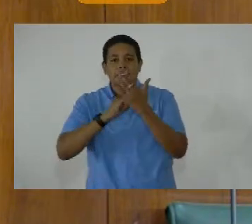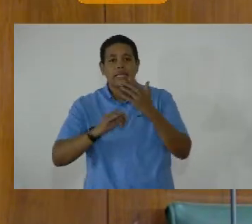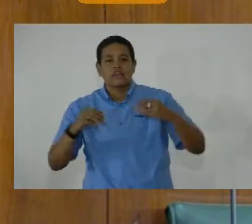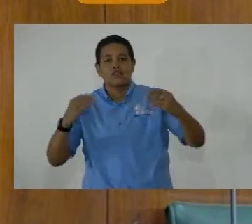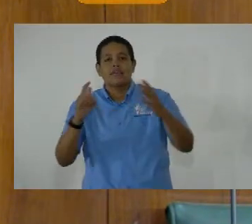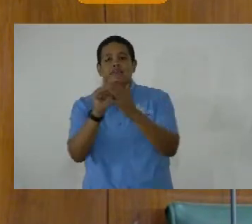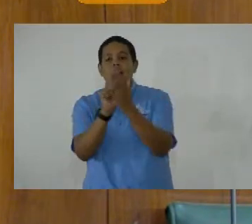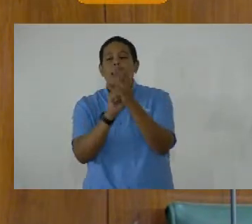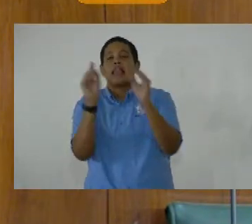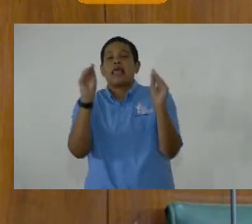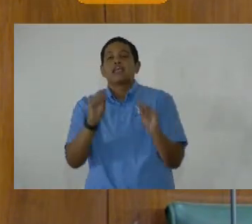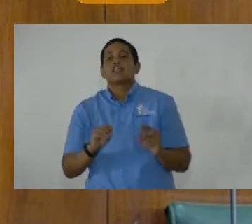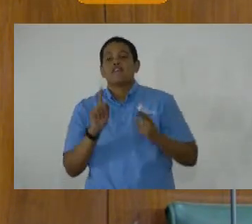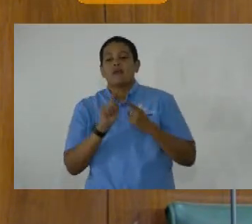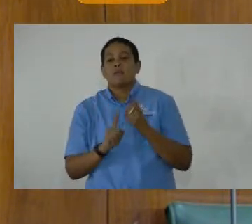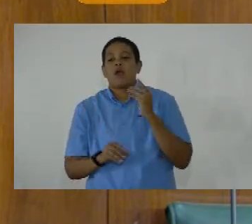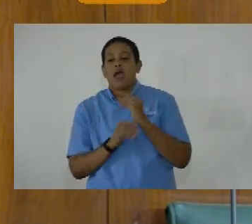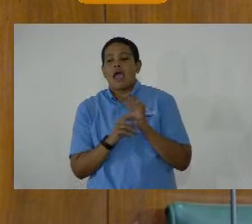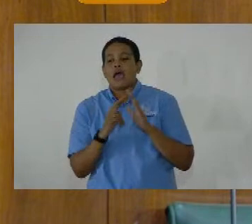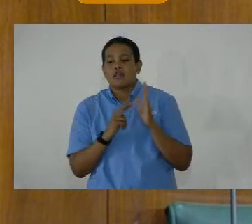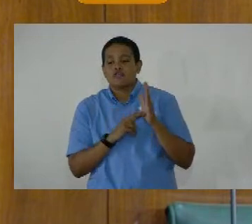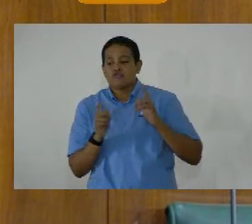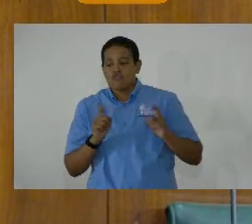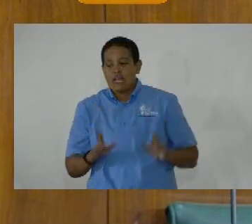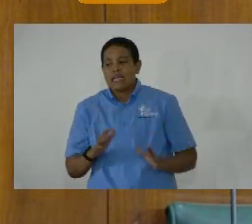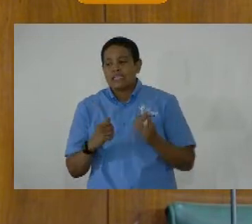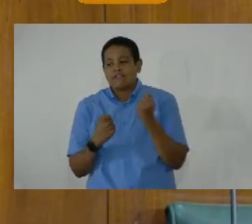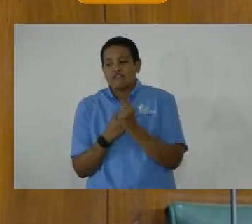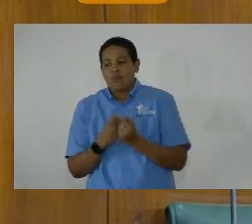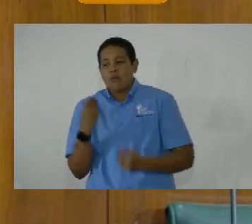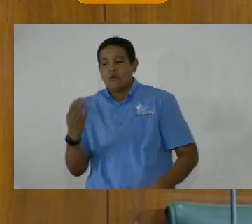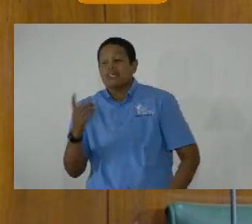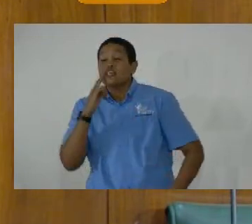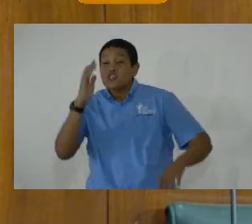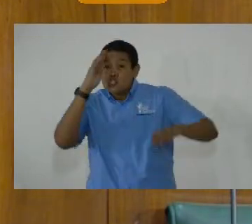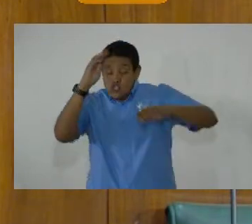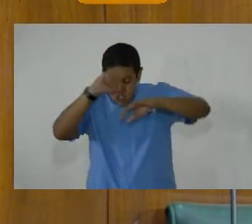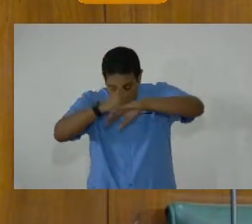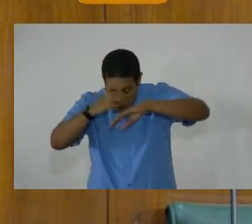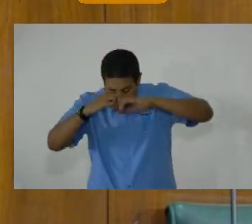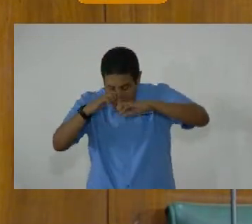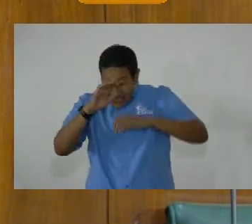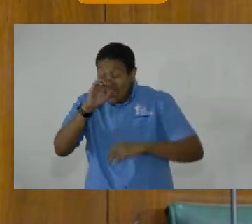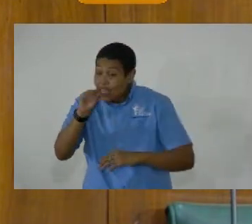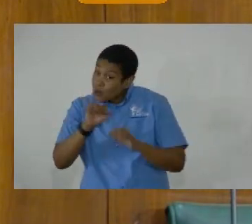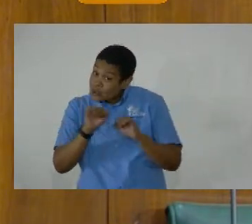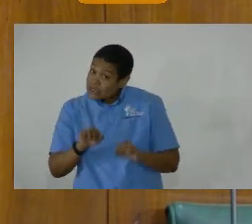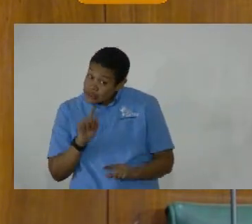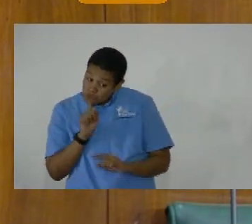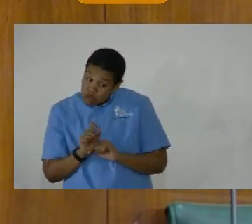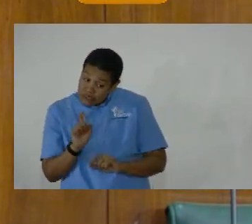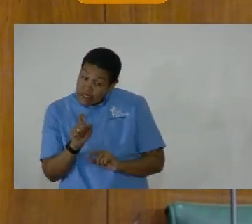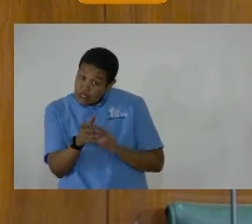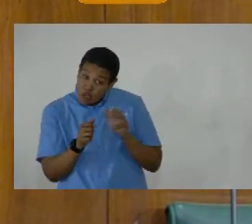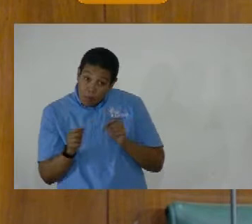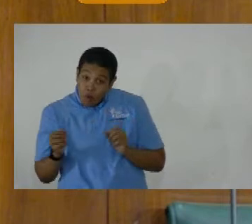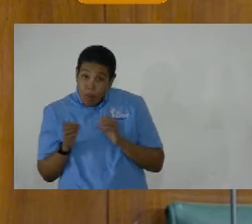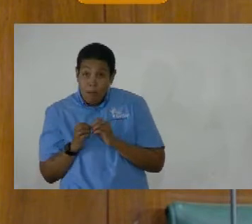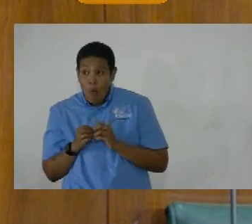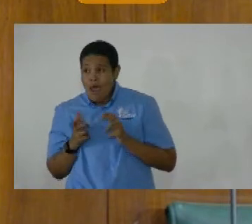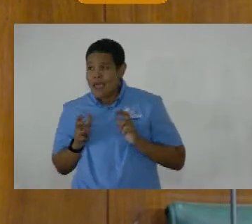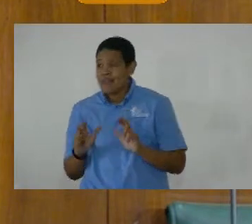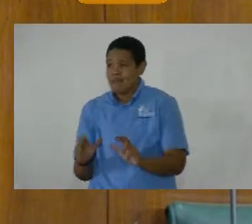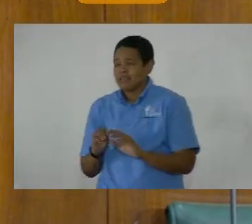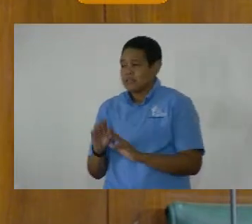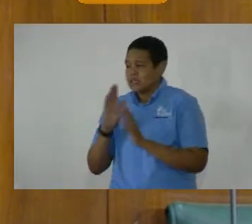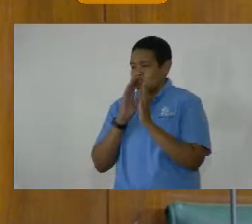legislative and regulatory support to create the ecosystem necessary to attract investments in a